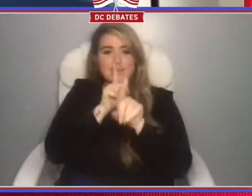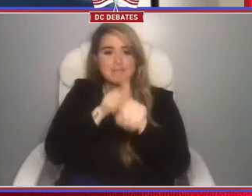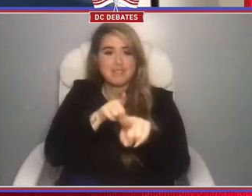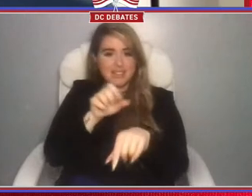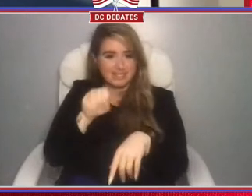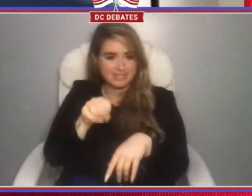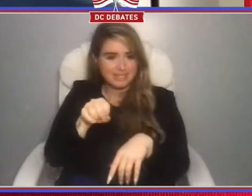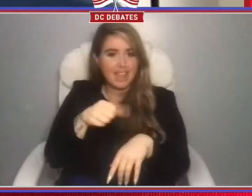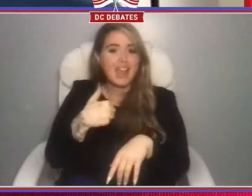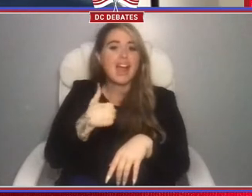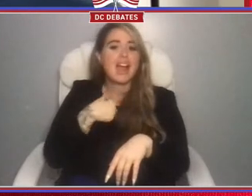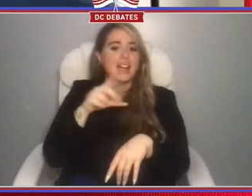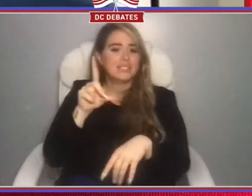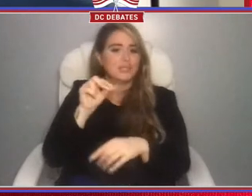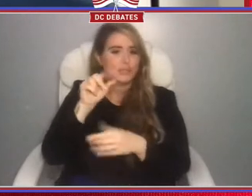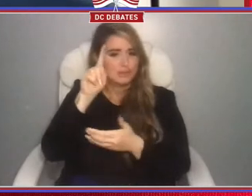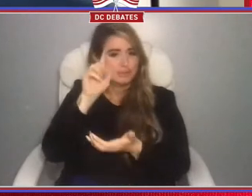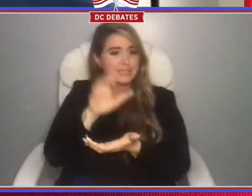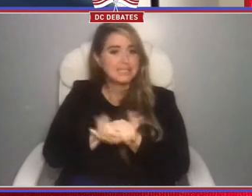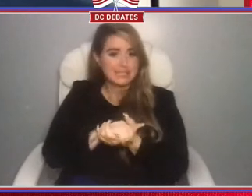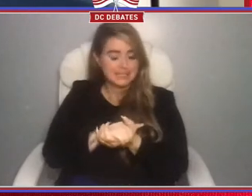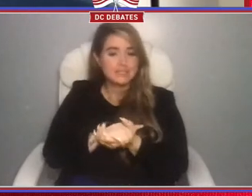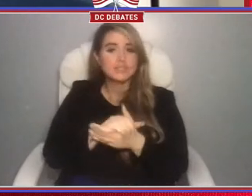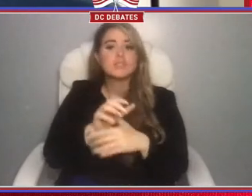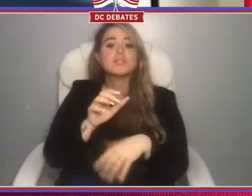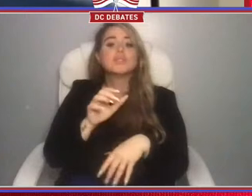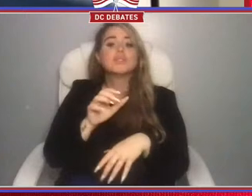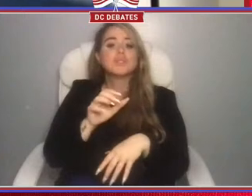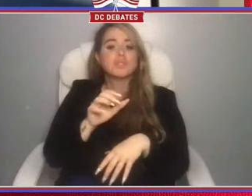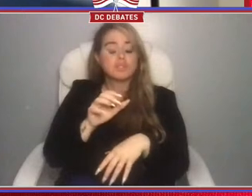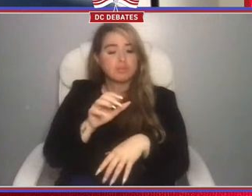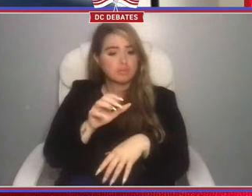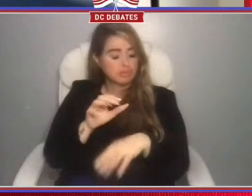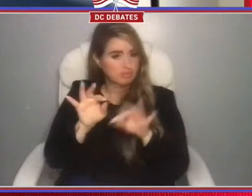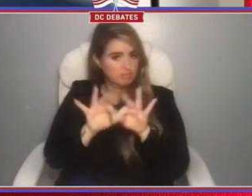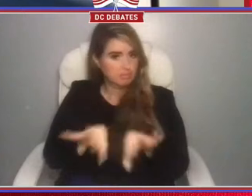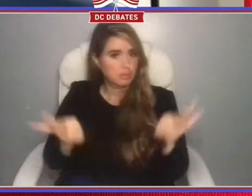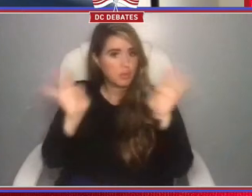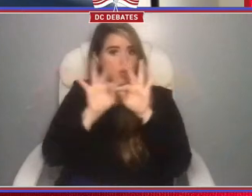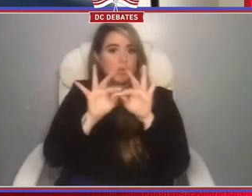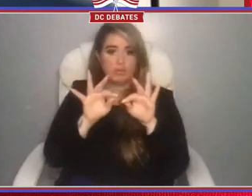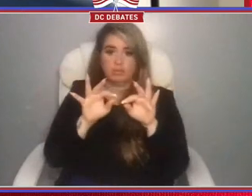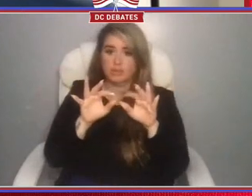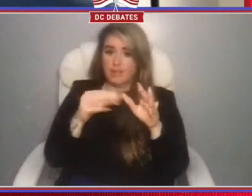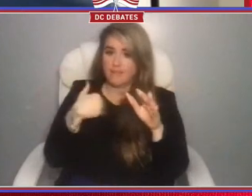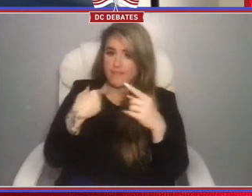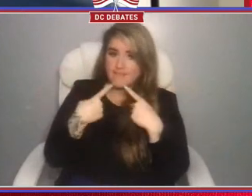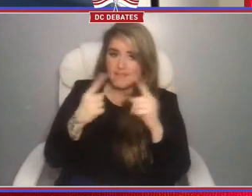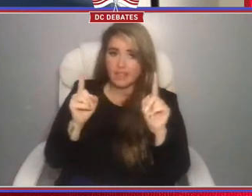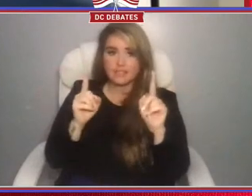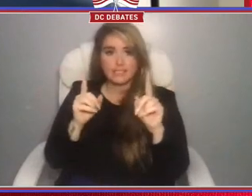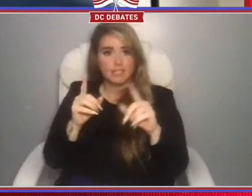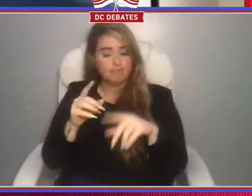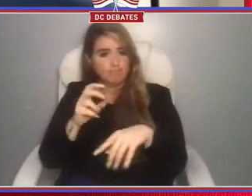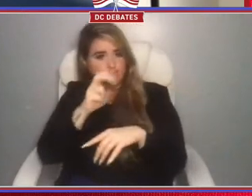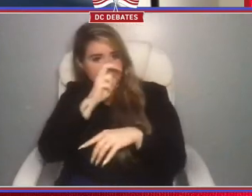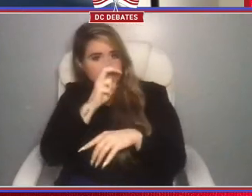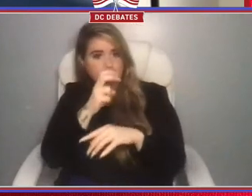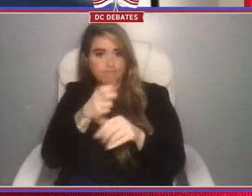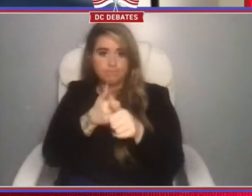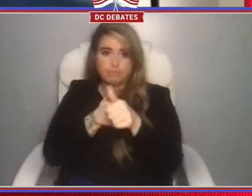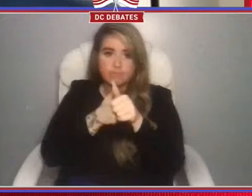I do believe that effective enforcement is a part of making our streets safer. And we have